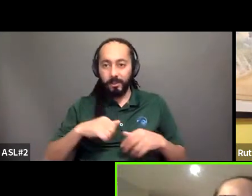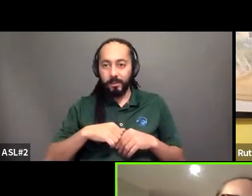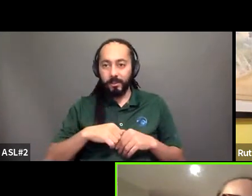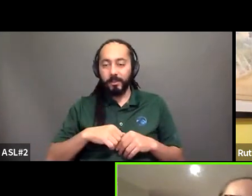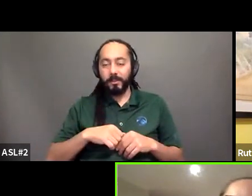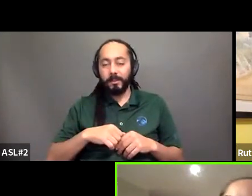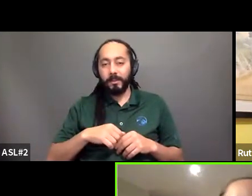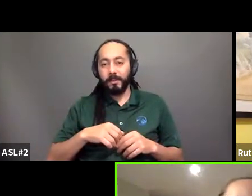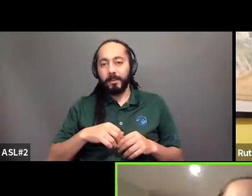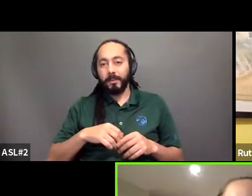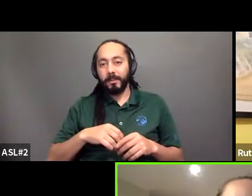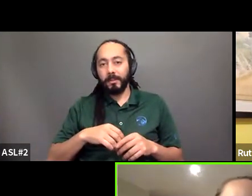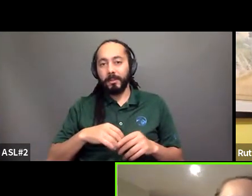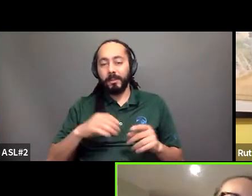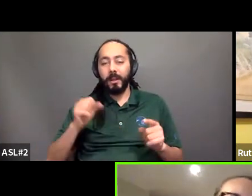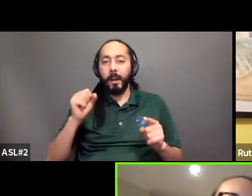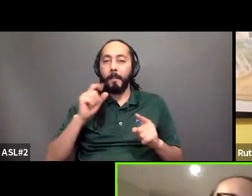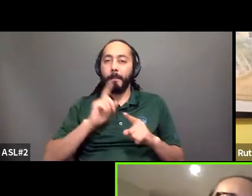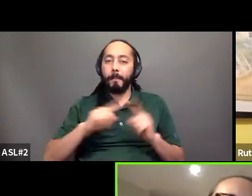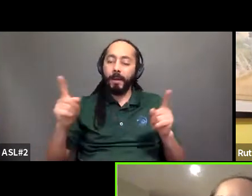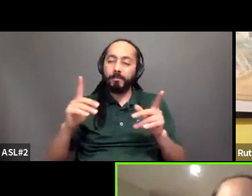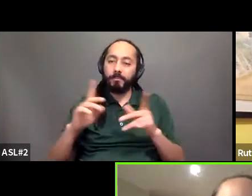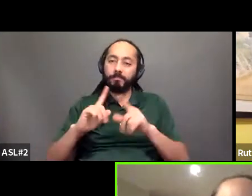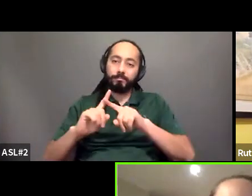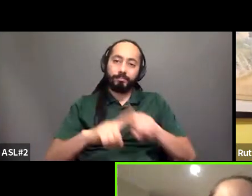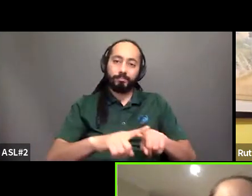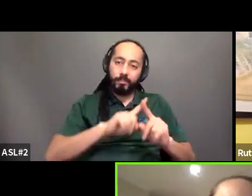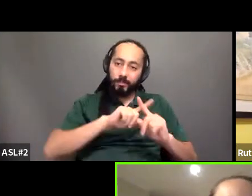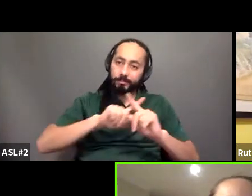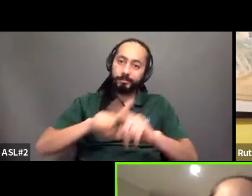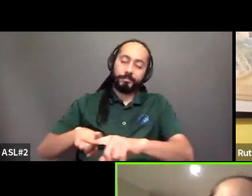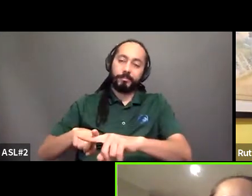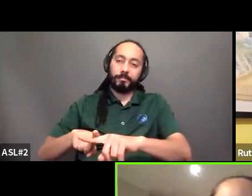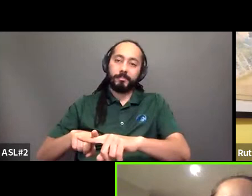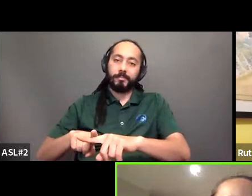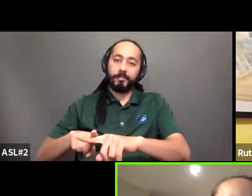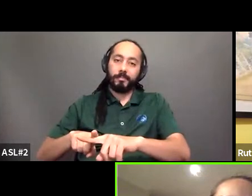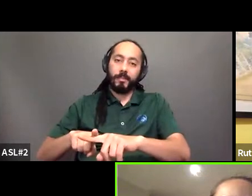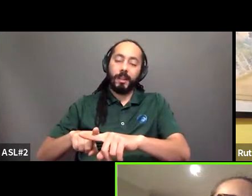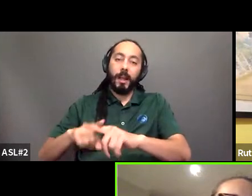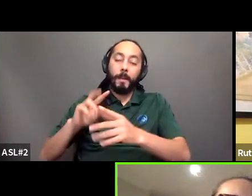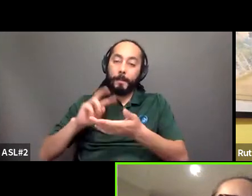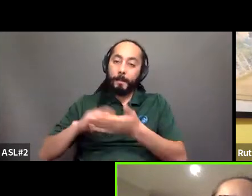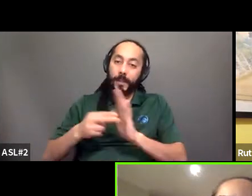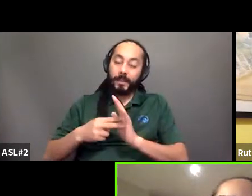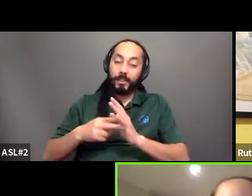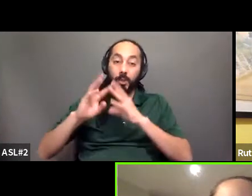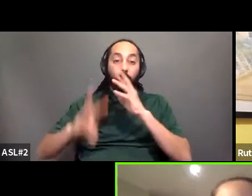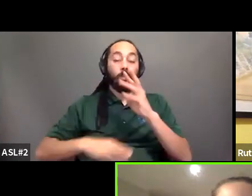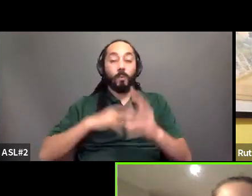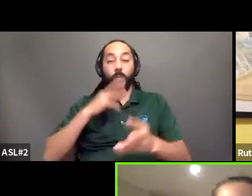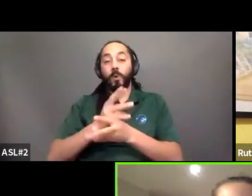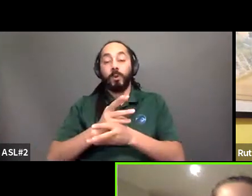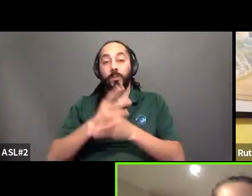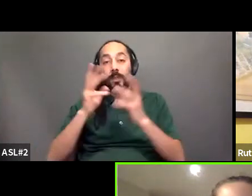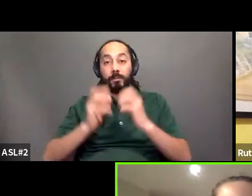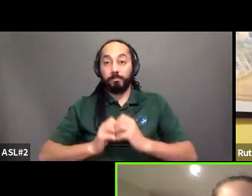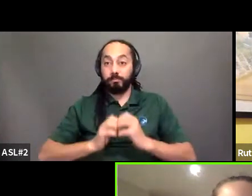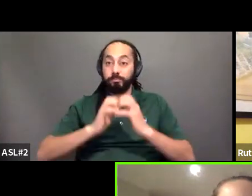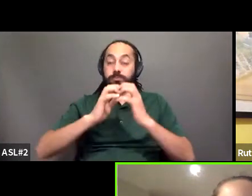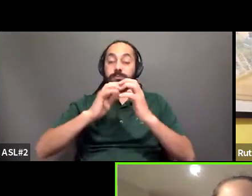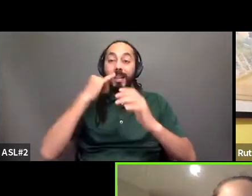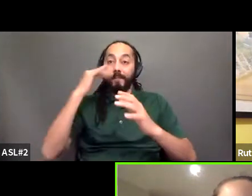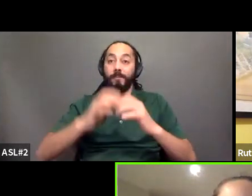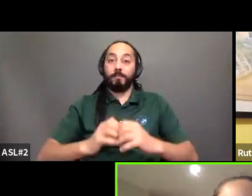but constitutive in the sense that the world that is being rebuilt is one where infrastructures that